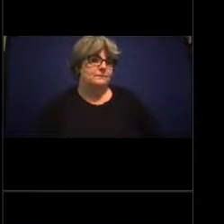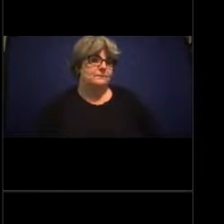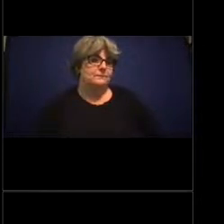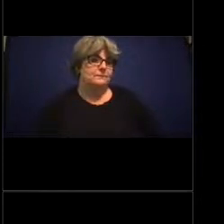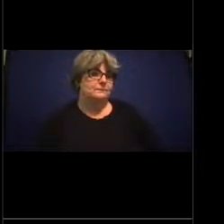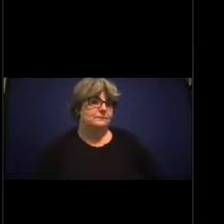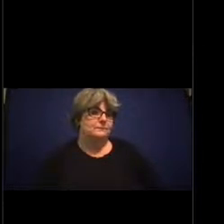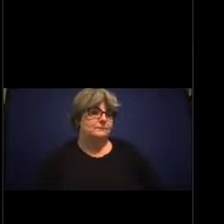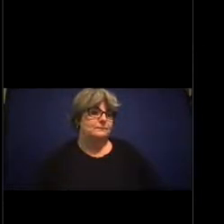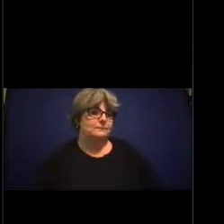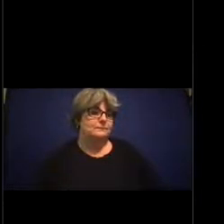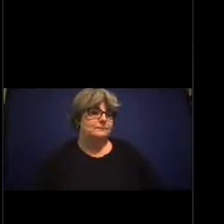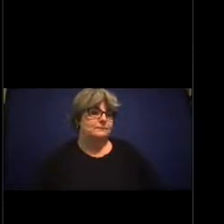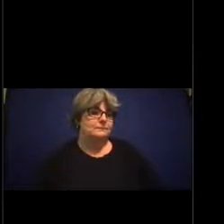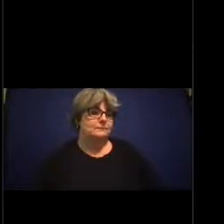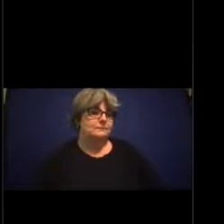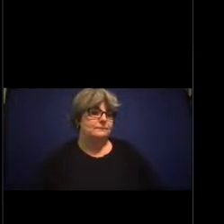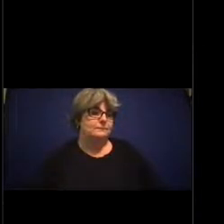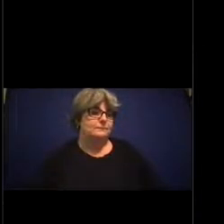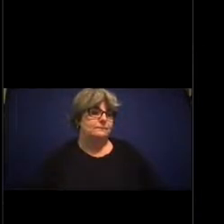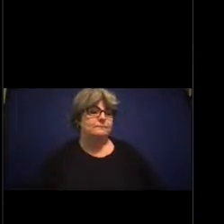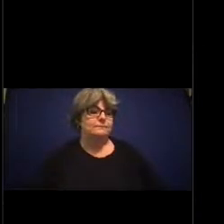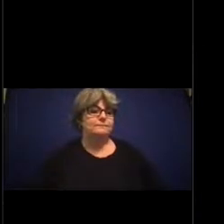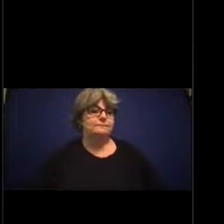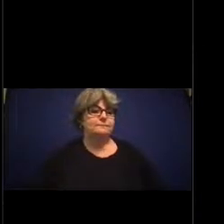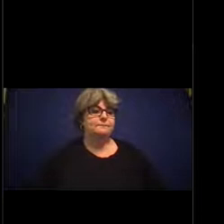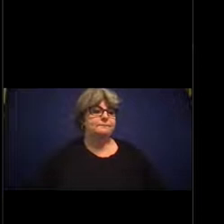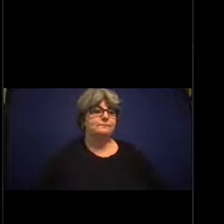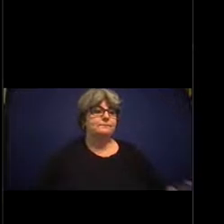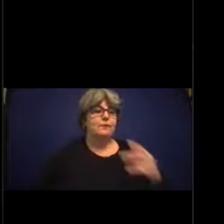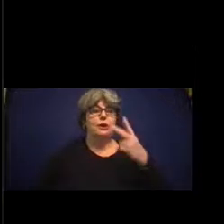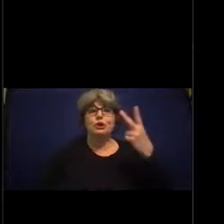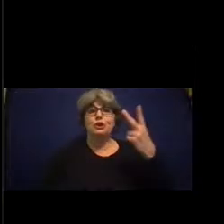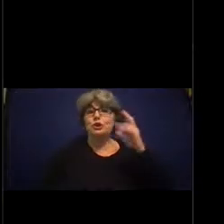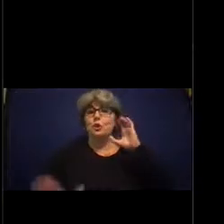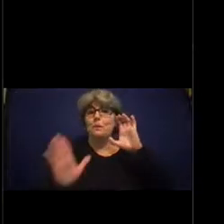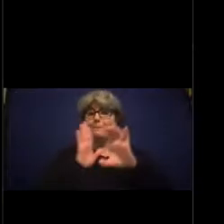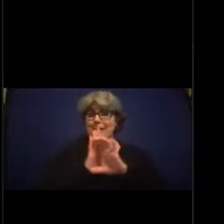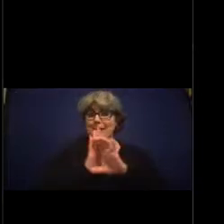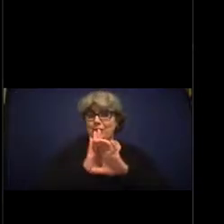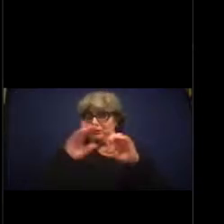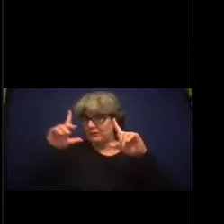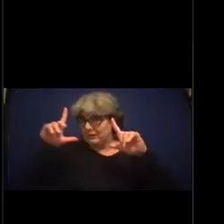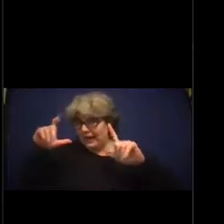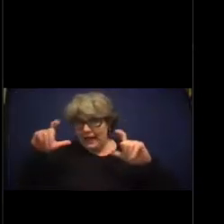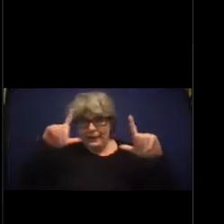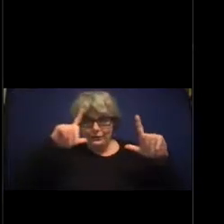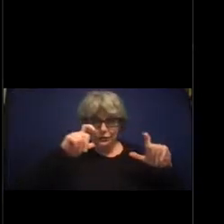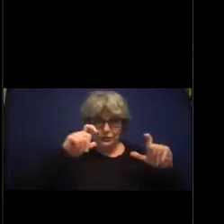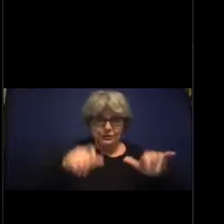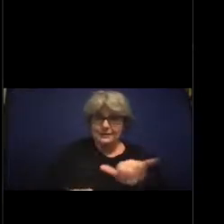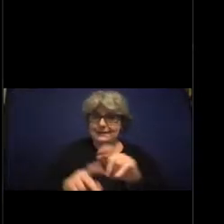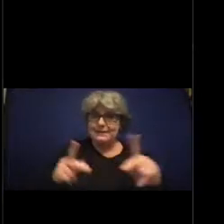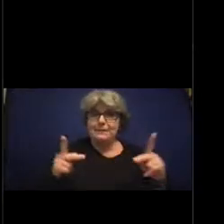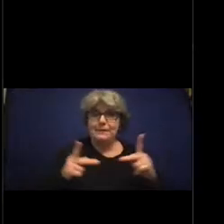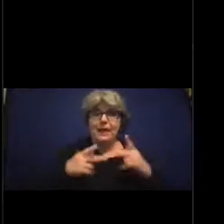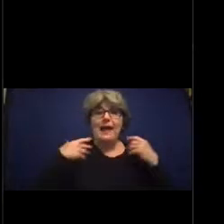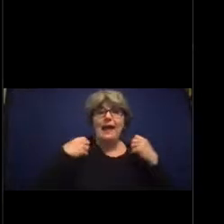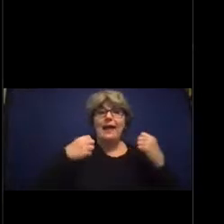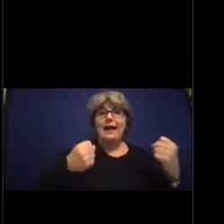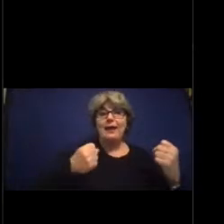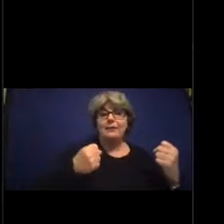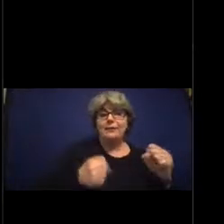So this is showing, as I said before, two images that I took while diving in the exact same spot. You can see the healthy kelp forest on the